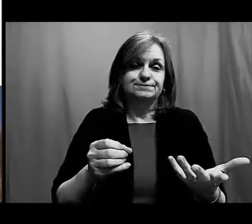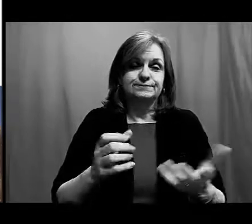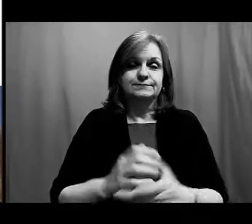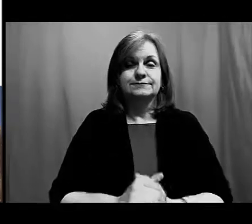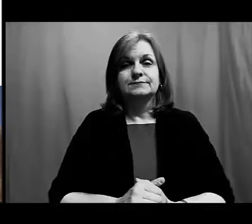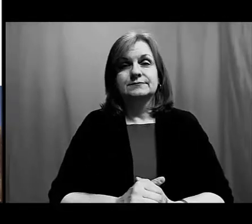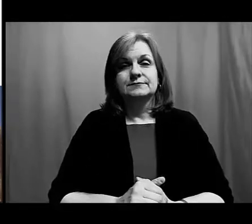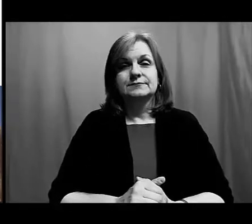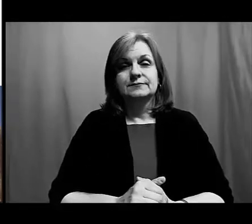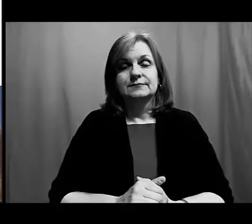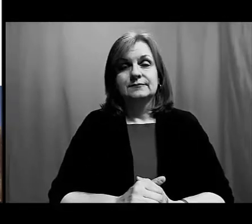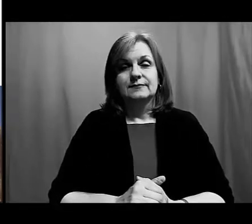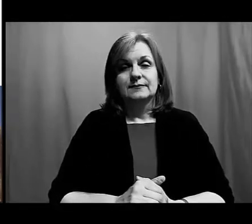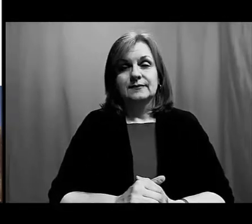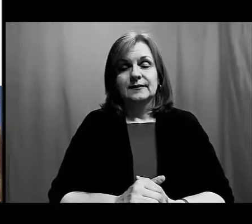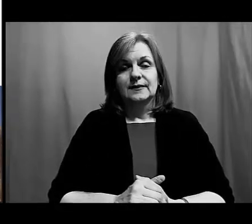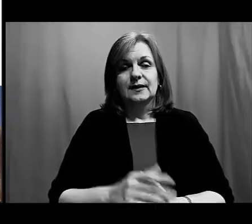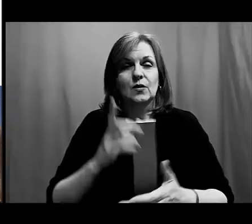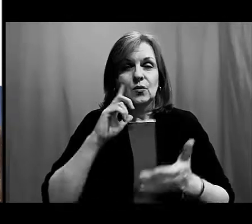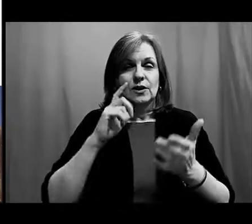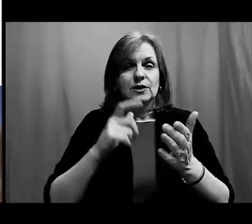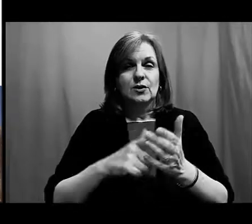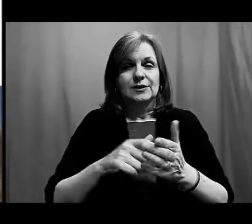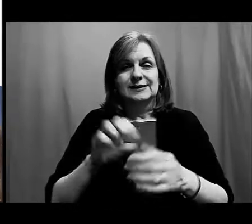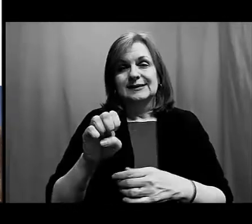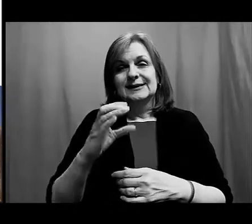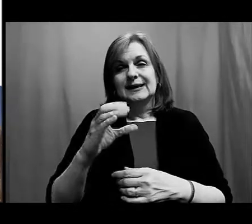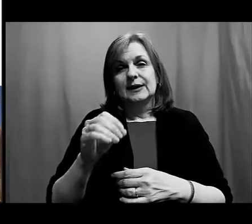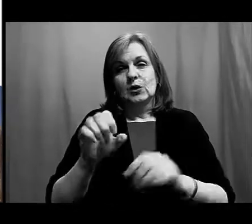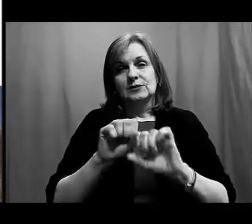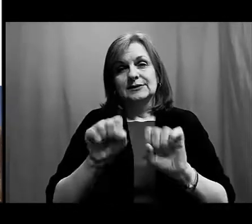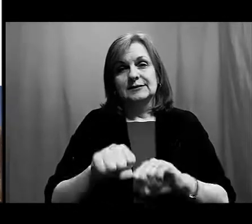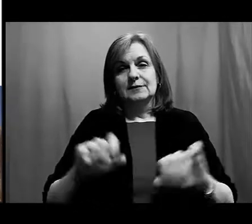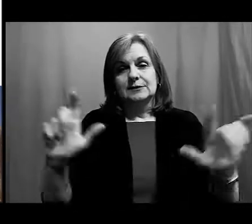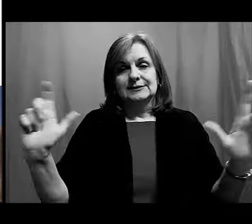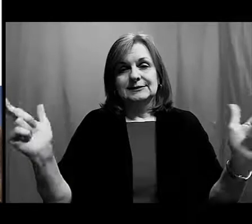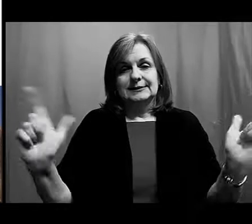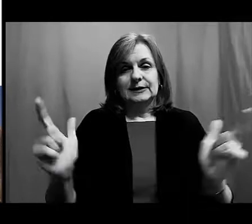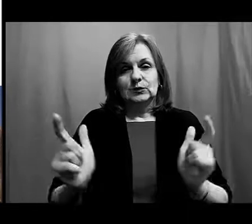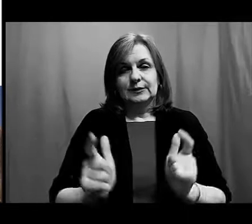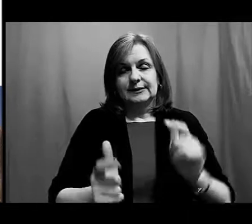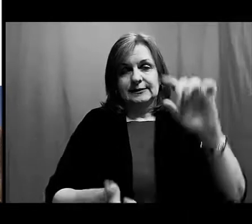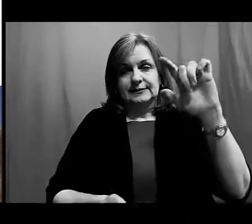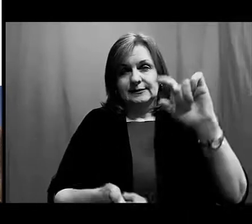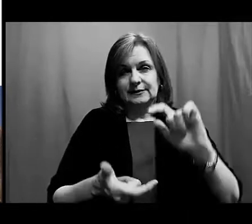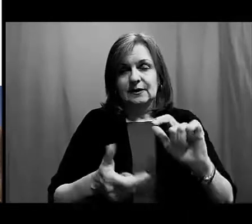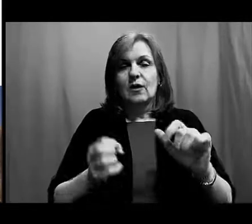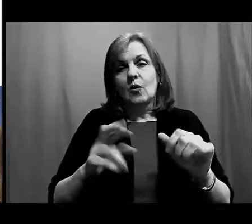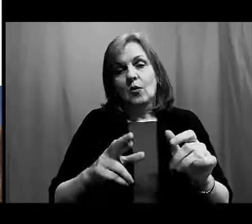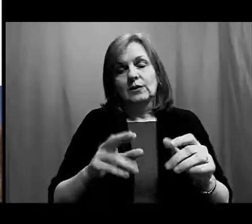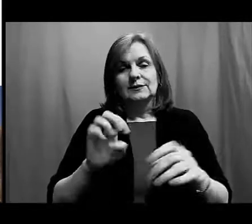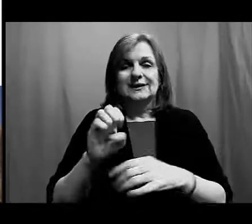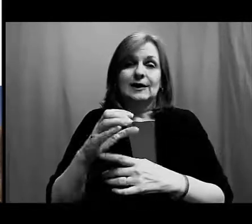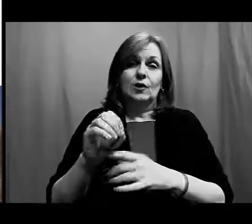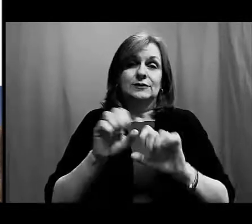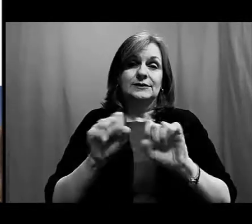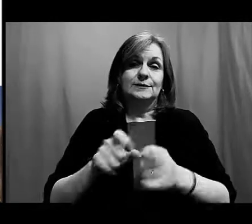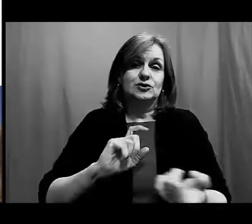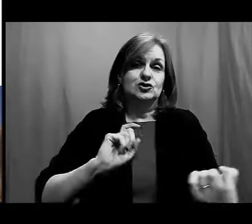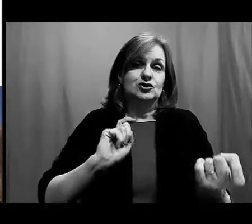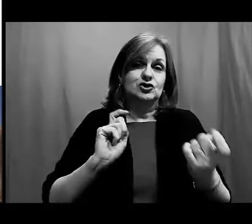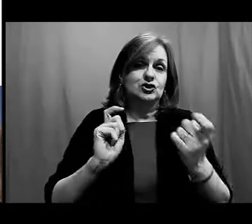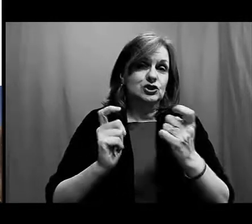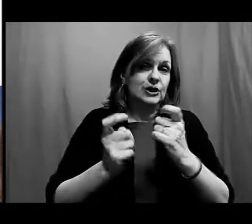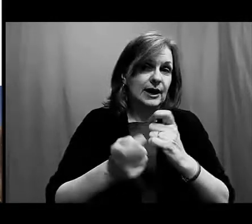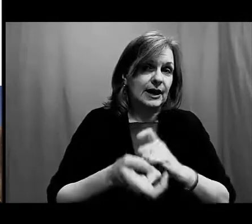So it's literally looking at a decrease in the ecosystem or a change in the